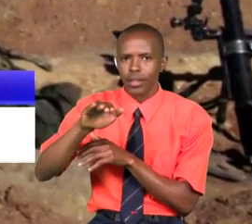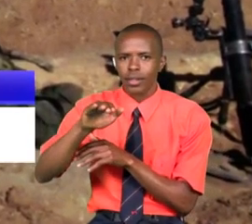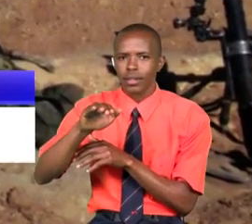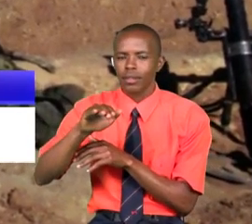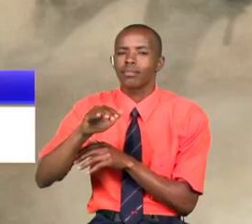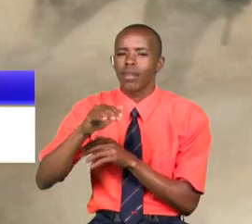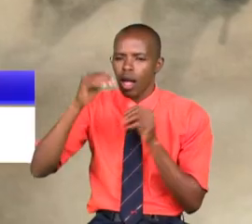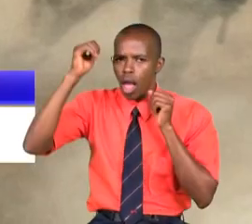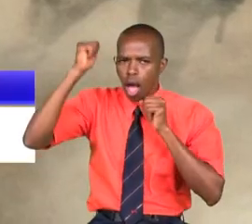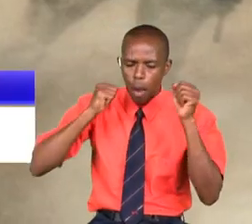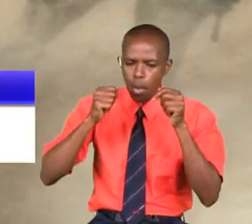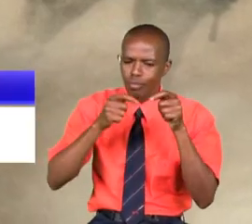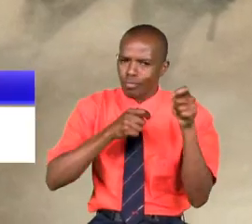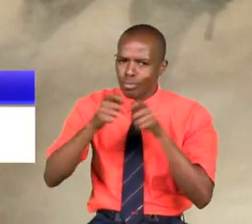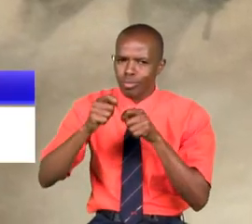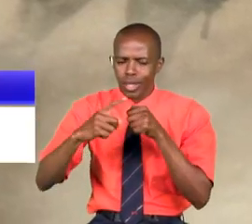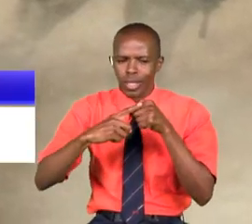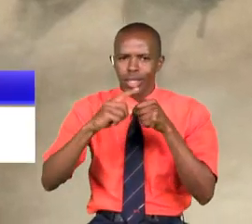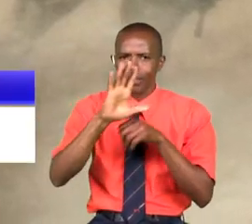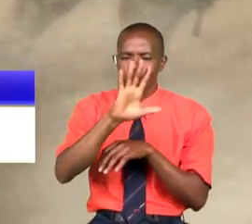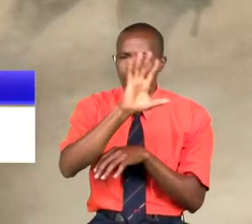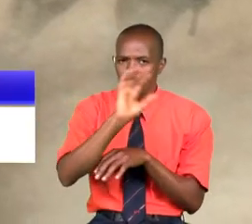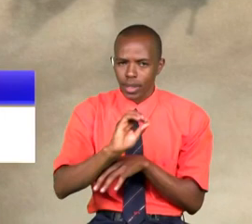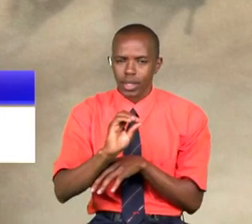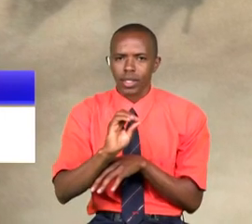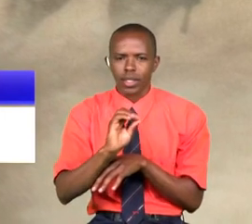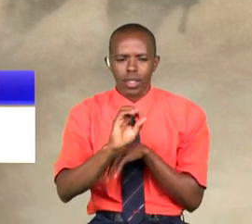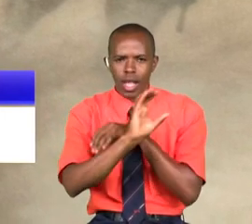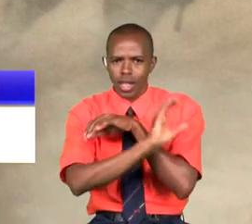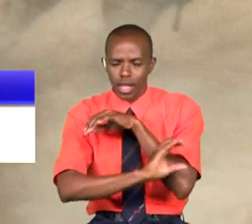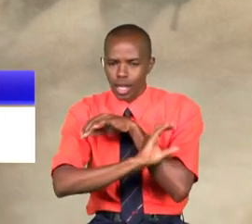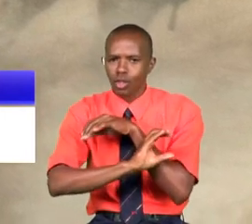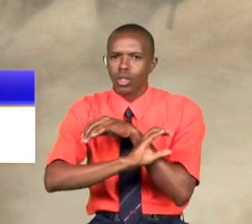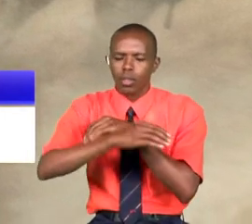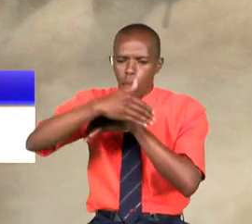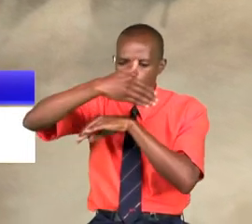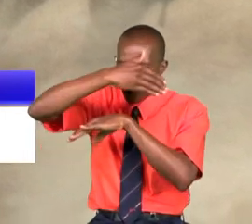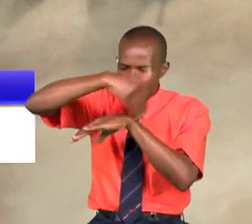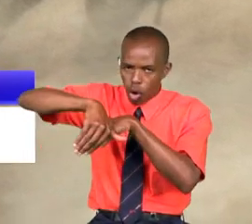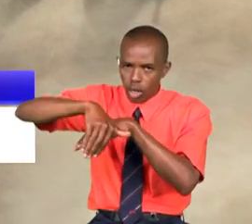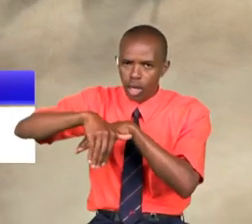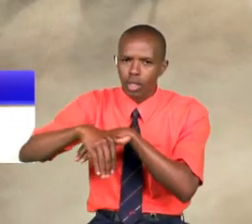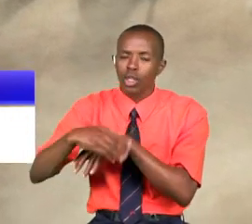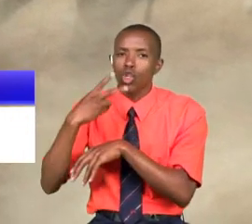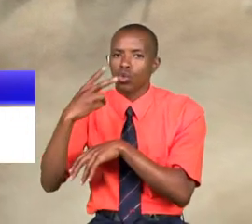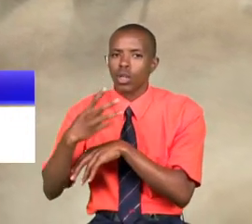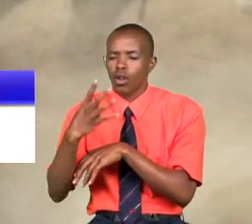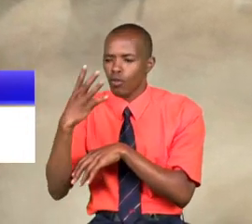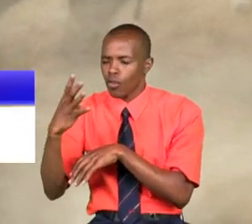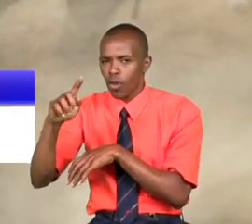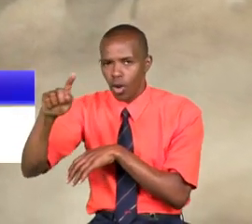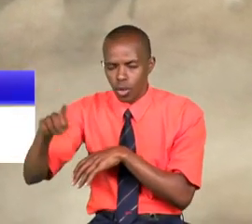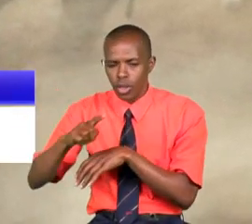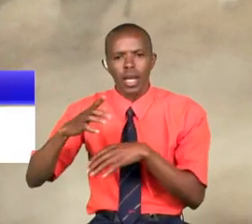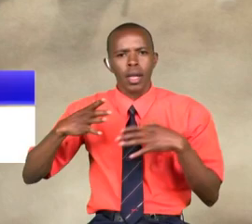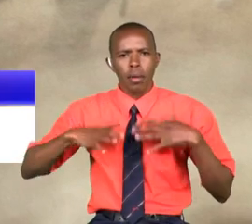group now controls an estimate of 65% of the country's territory. At least 244,000